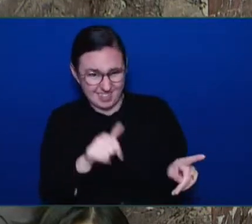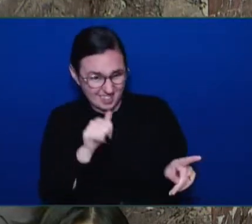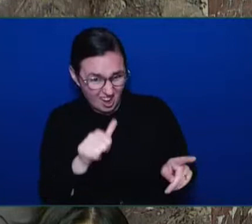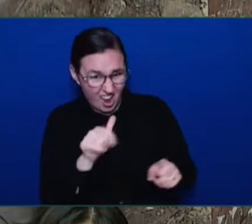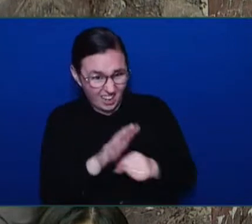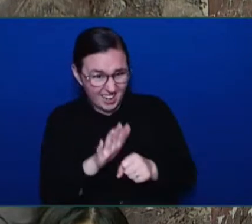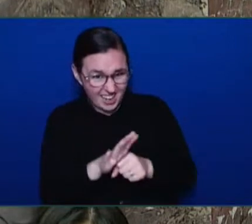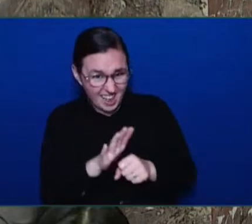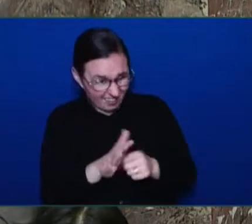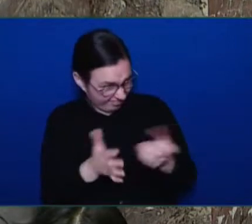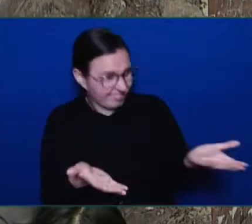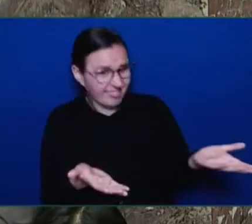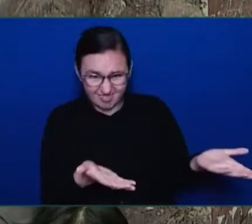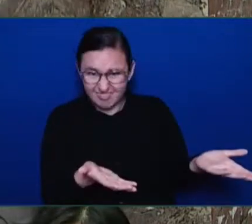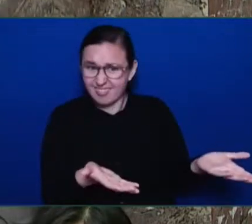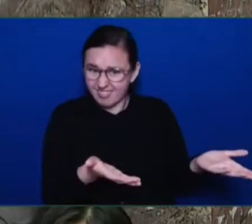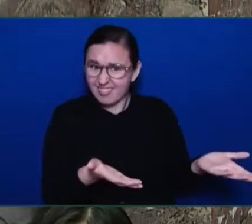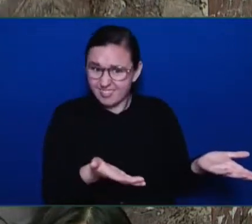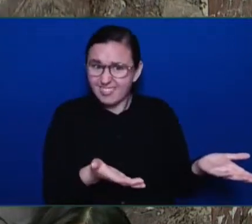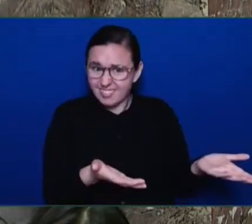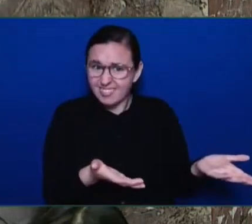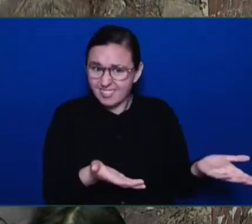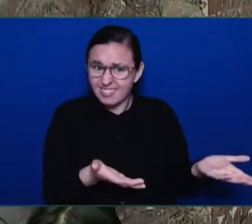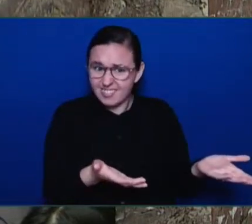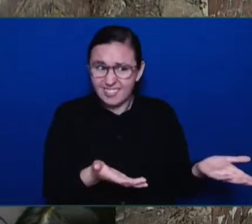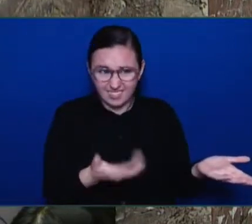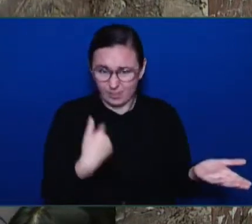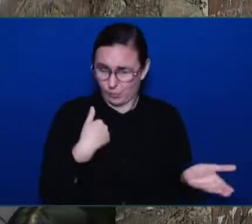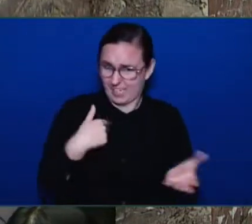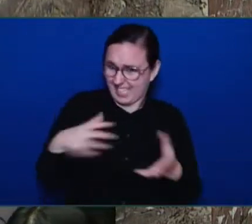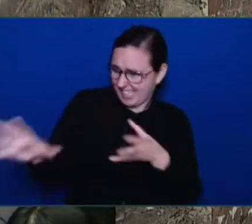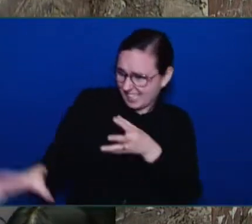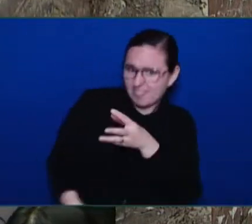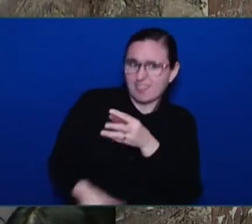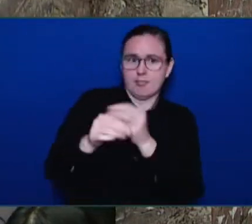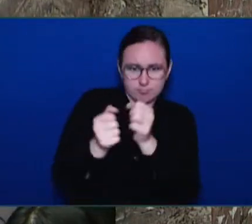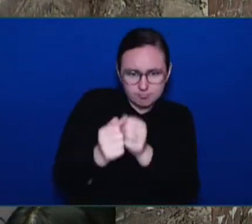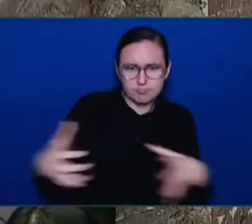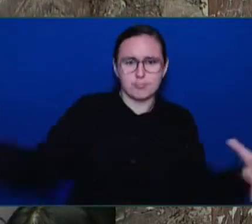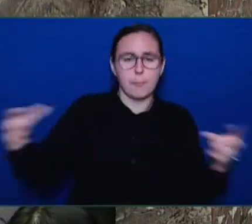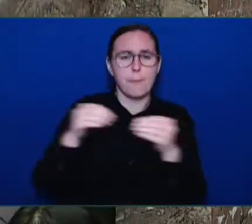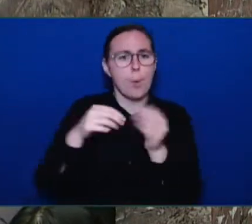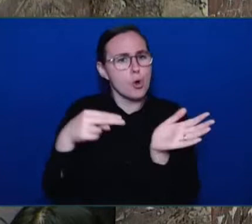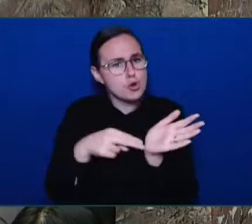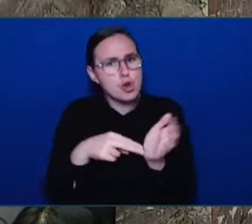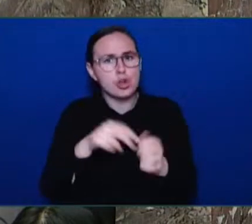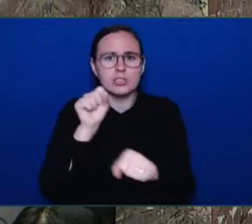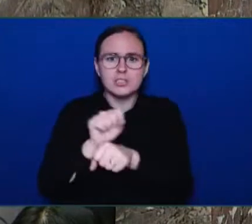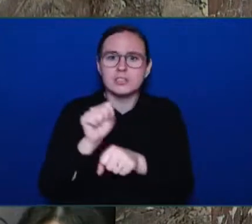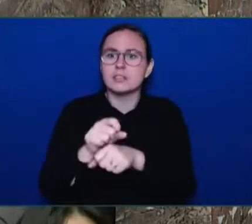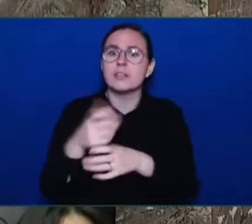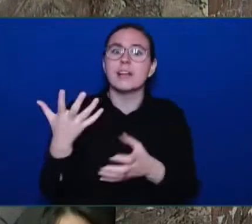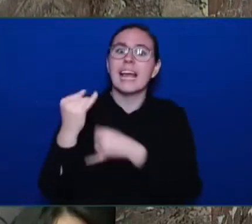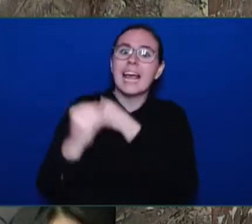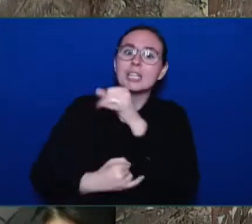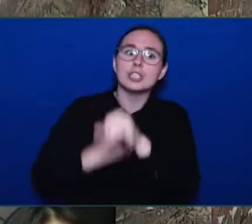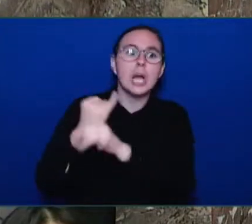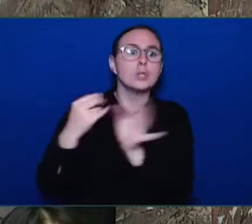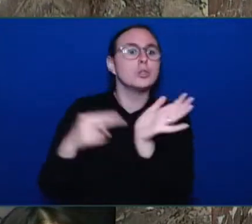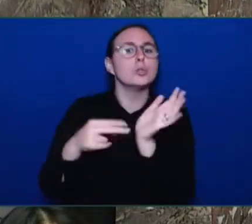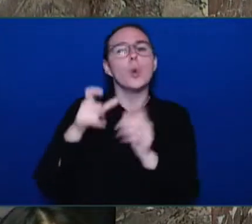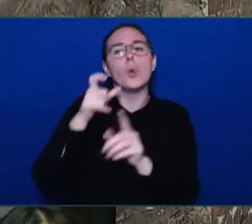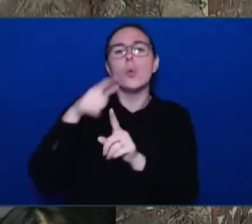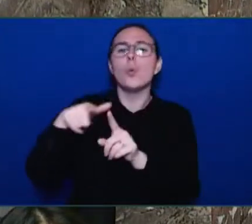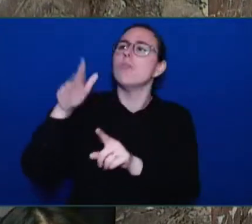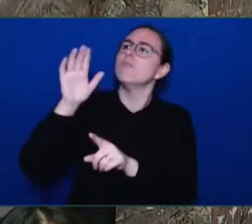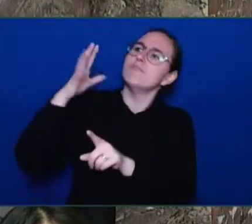adding nursing spaces, Honourable Speaker. We're adding internationally educated nurses. We're addressing the situation that we face in front of us, ensure that people